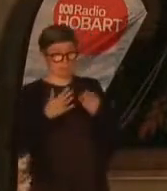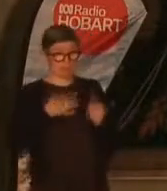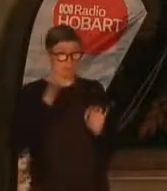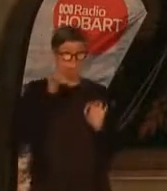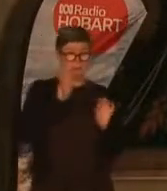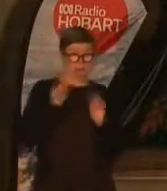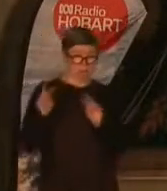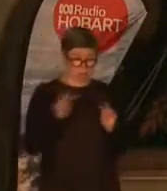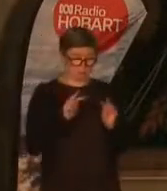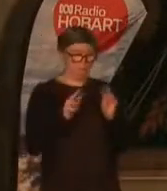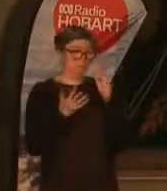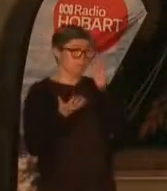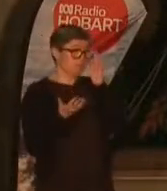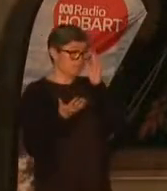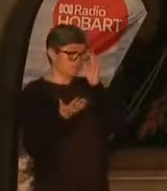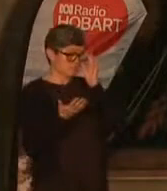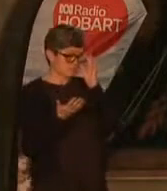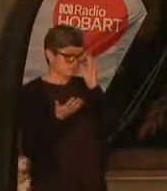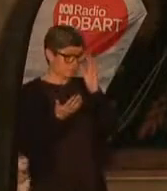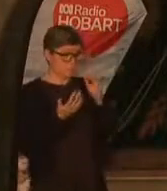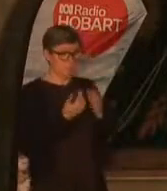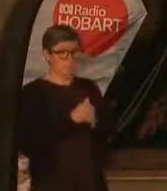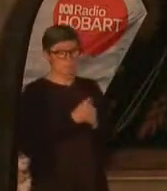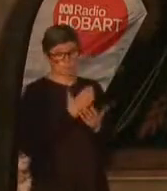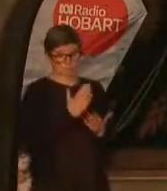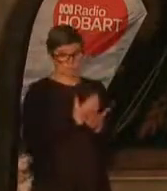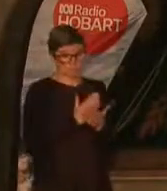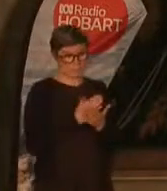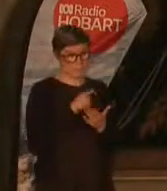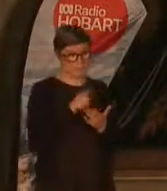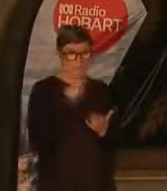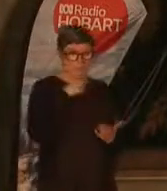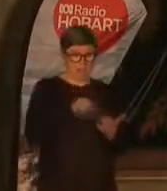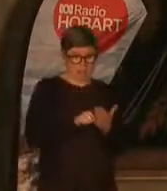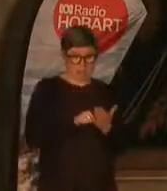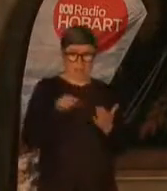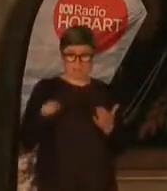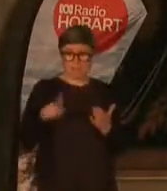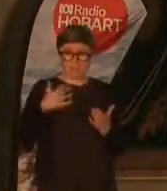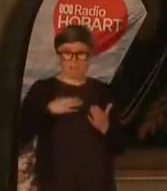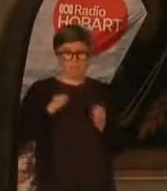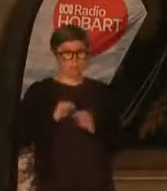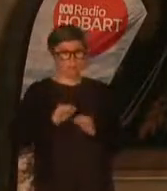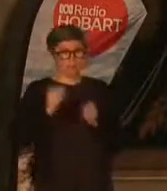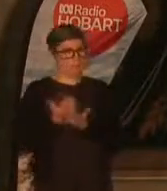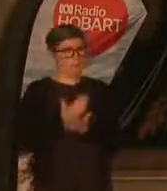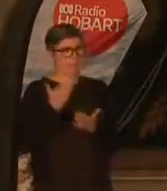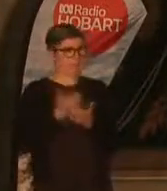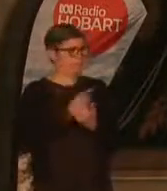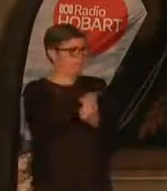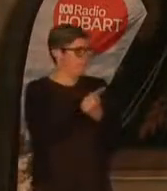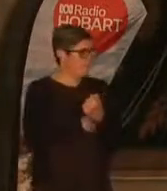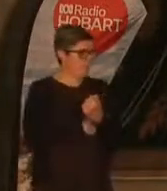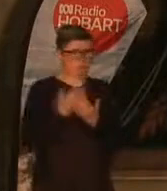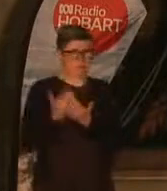observations, is that it was really about them trying to maintain their own status and privilege.